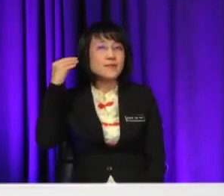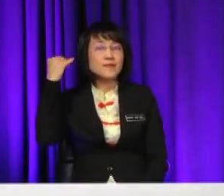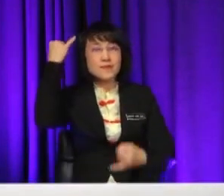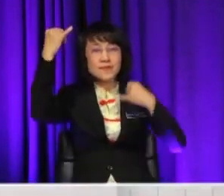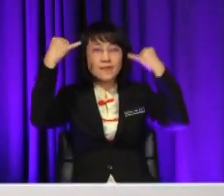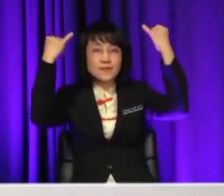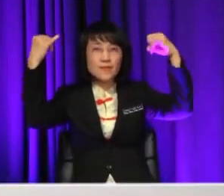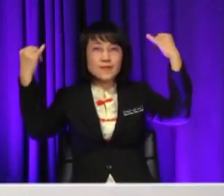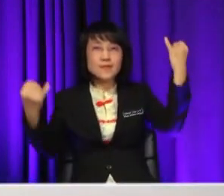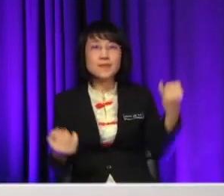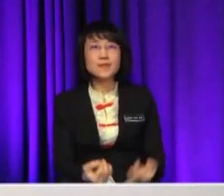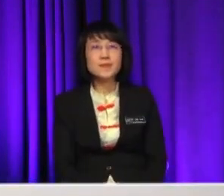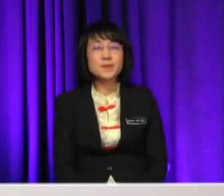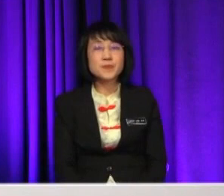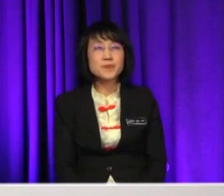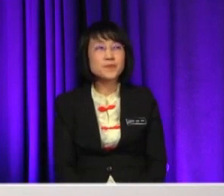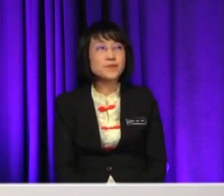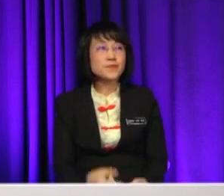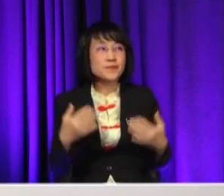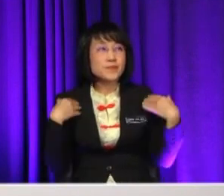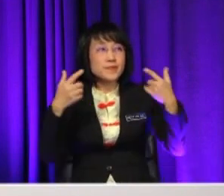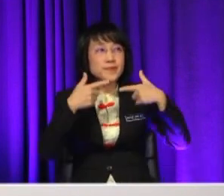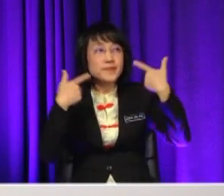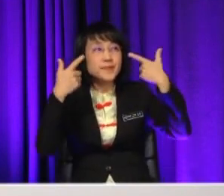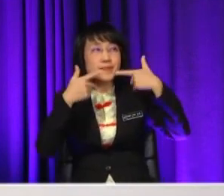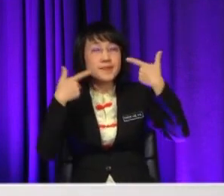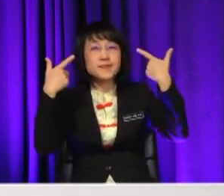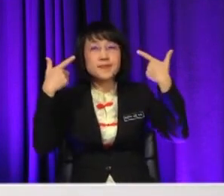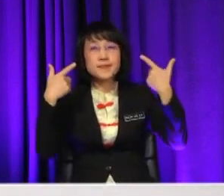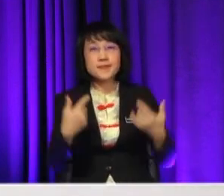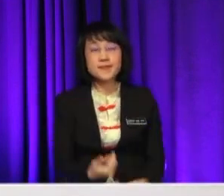Yes, sound. So you have laugh. What else?